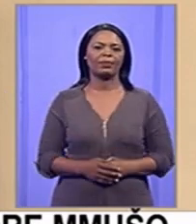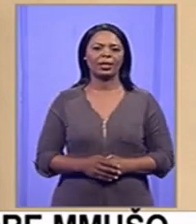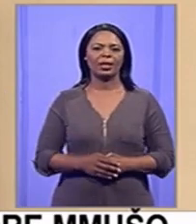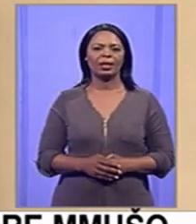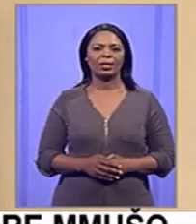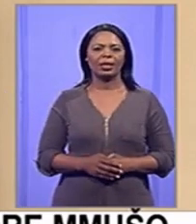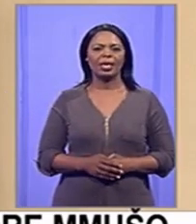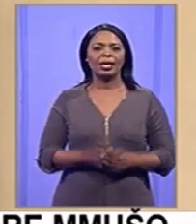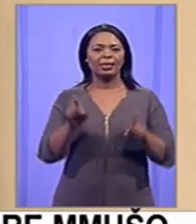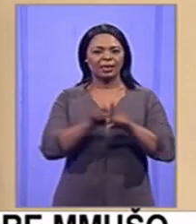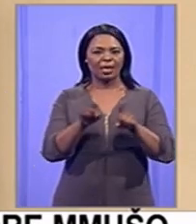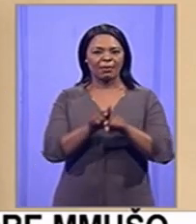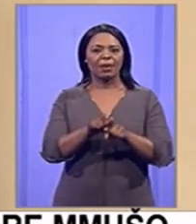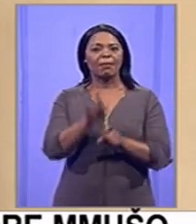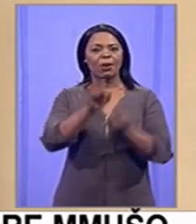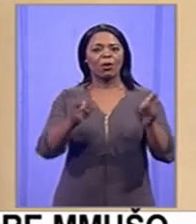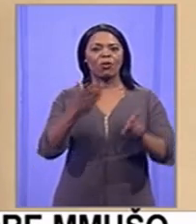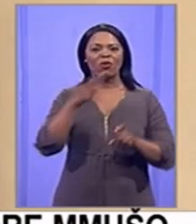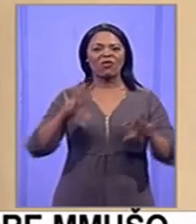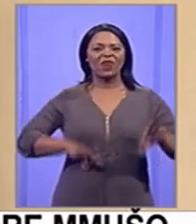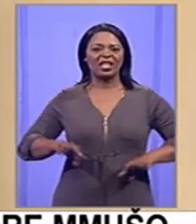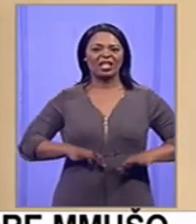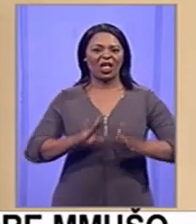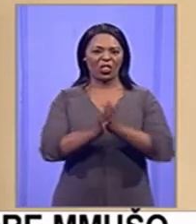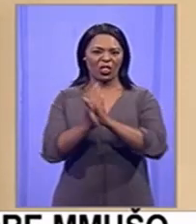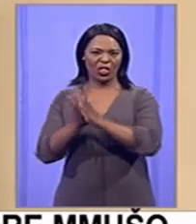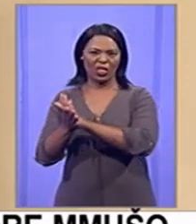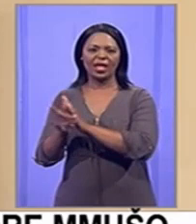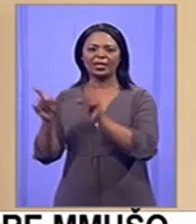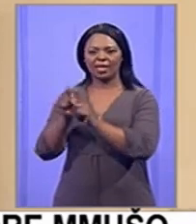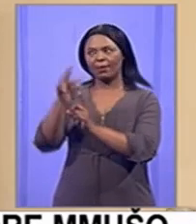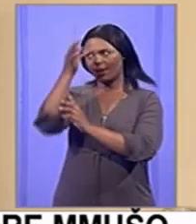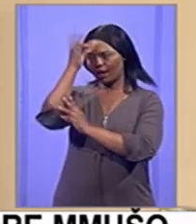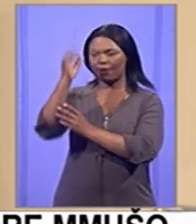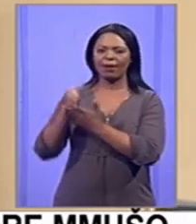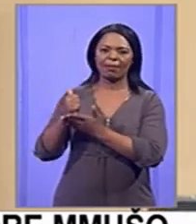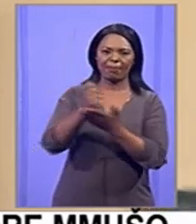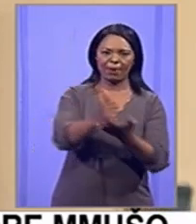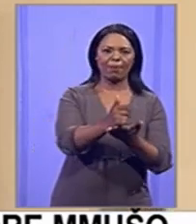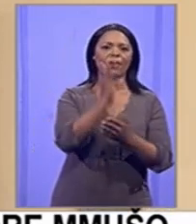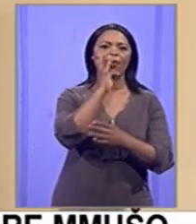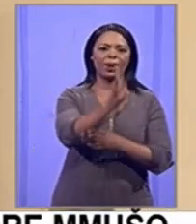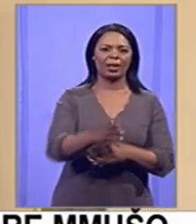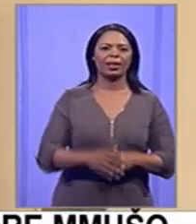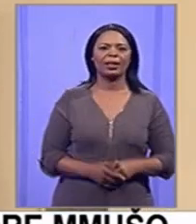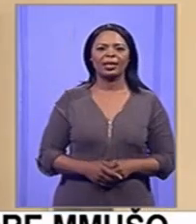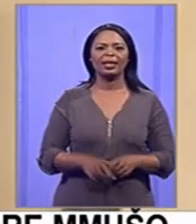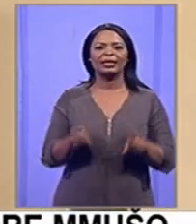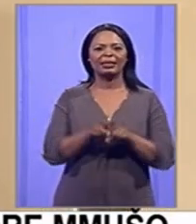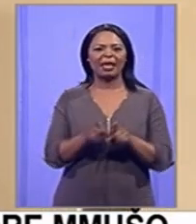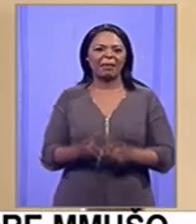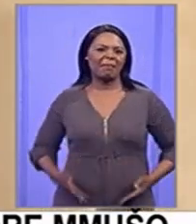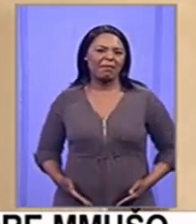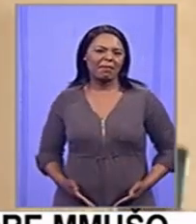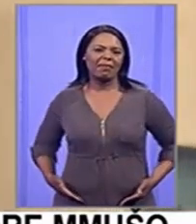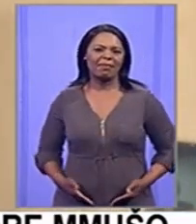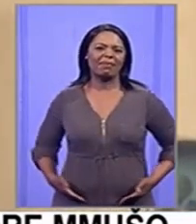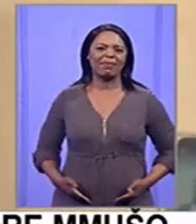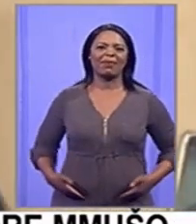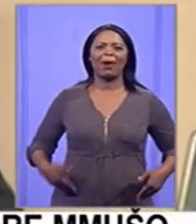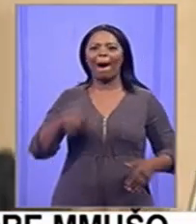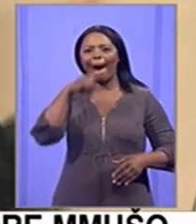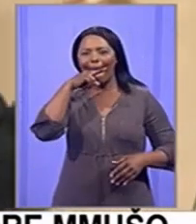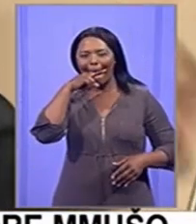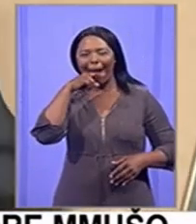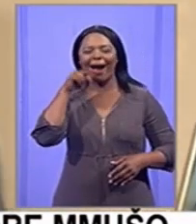ke thepa, re tlo le thusa. Le yena o lahlehetsweng ke underpan, re tla etsa